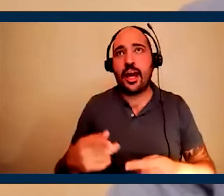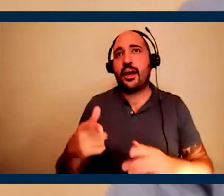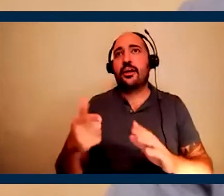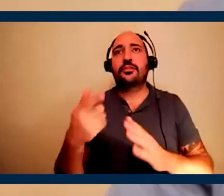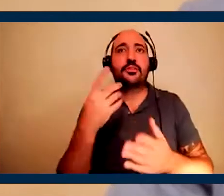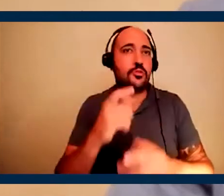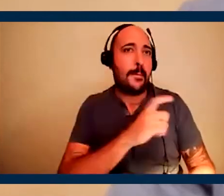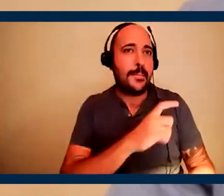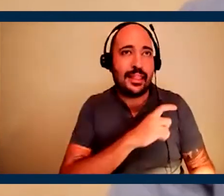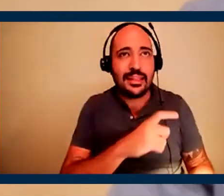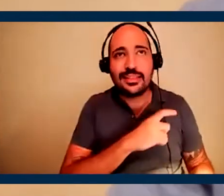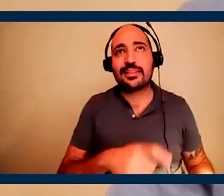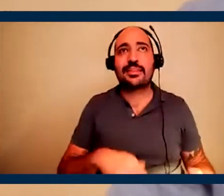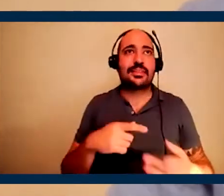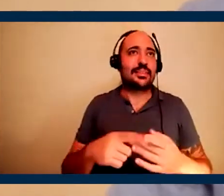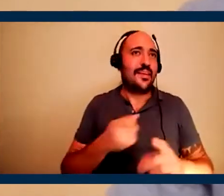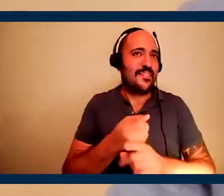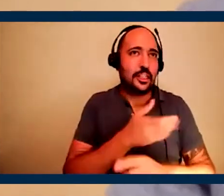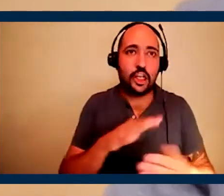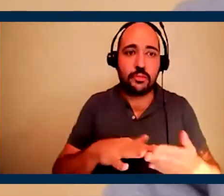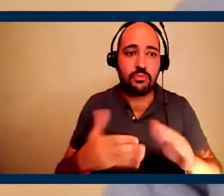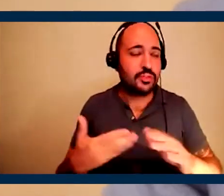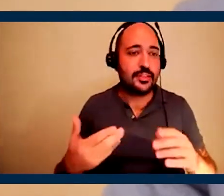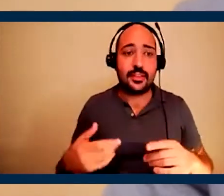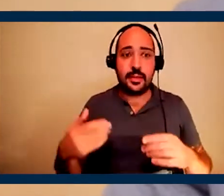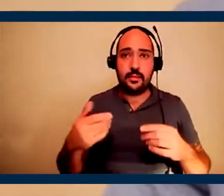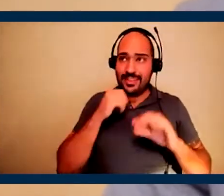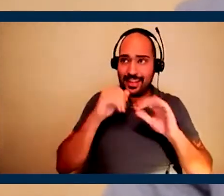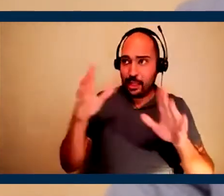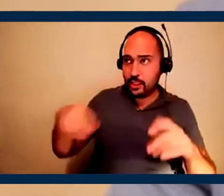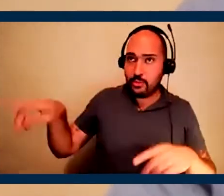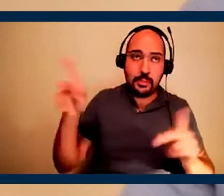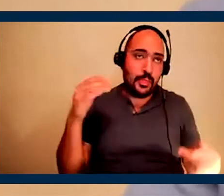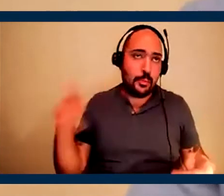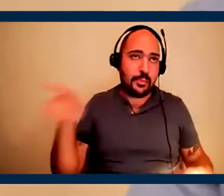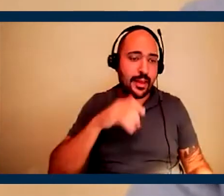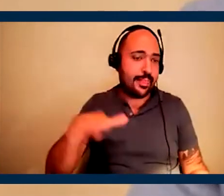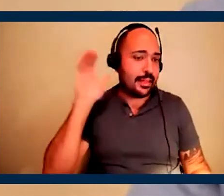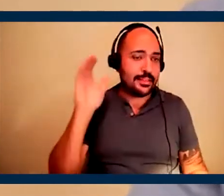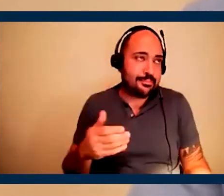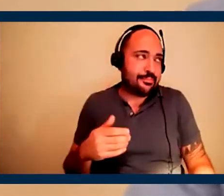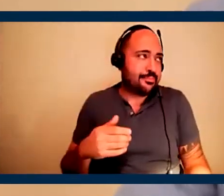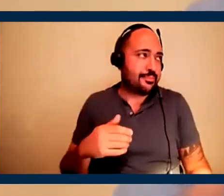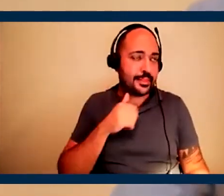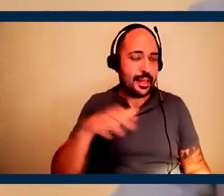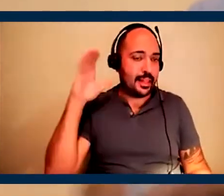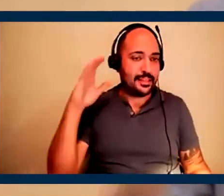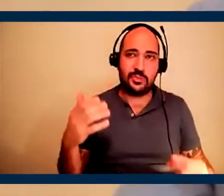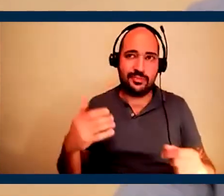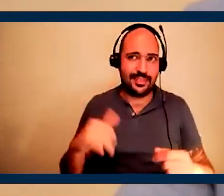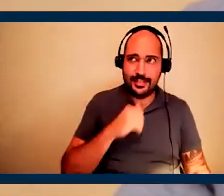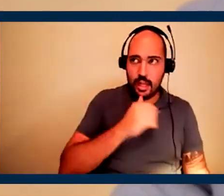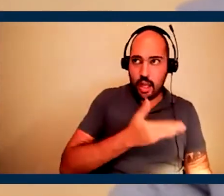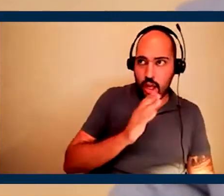whatever. They're not clear to people because those folks just aren't listening. And that's not necessarily on us